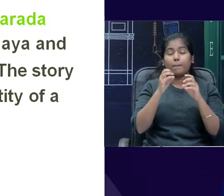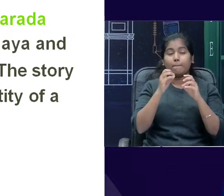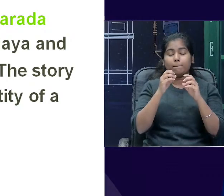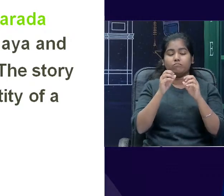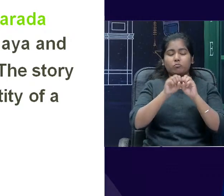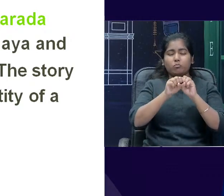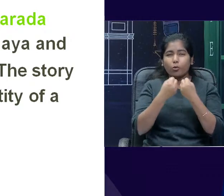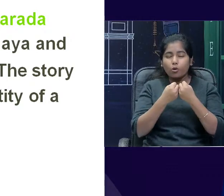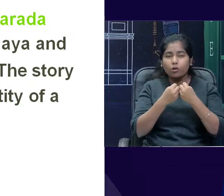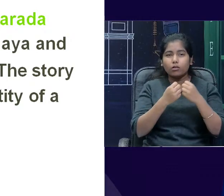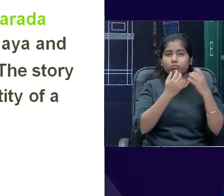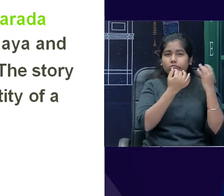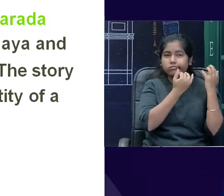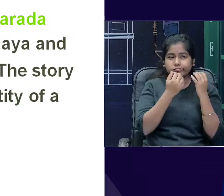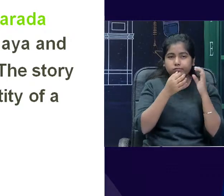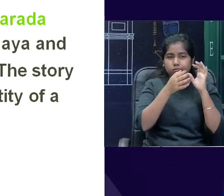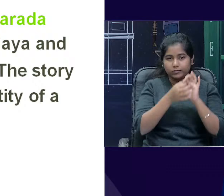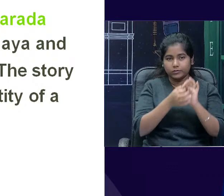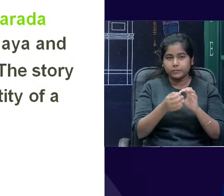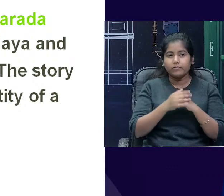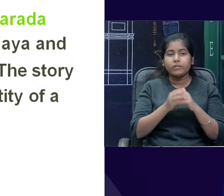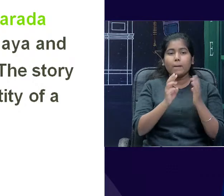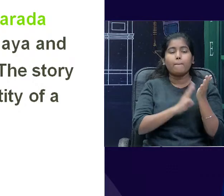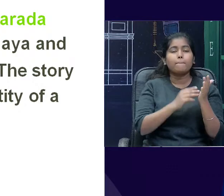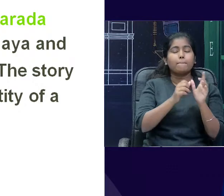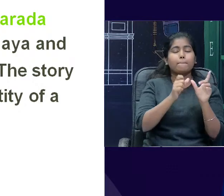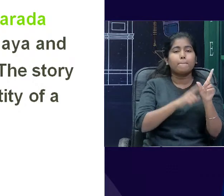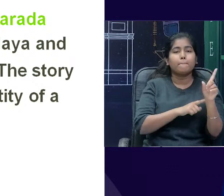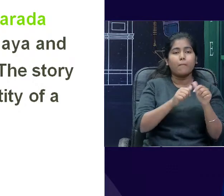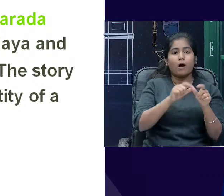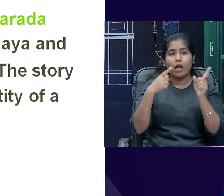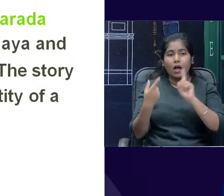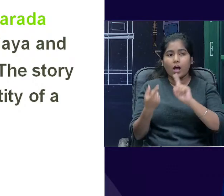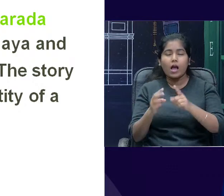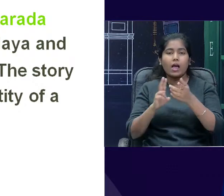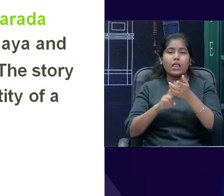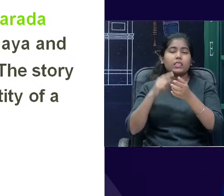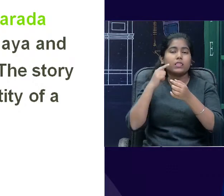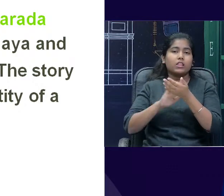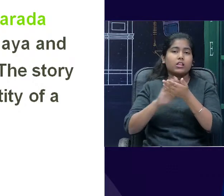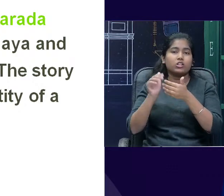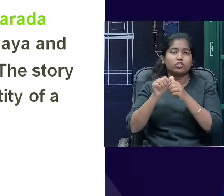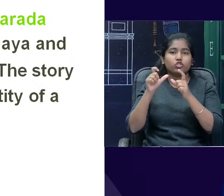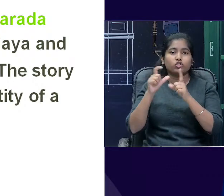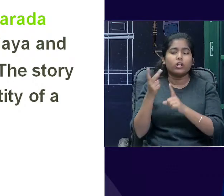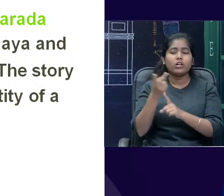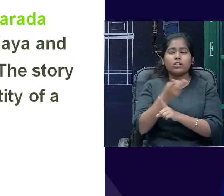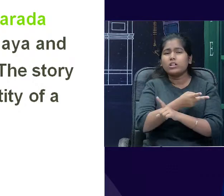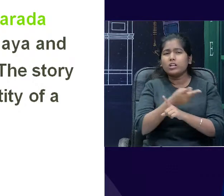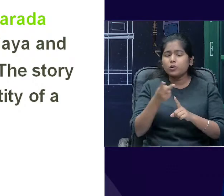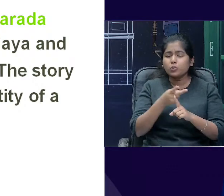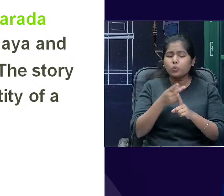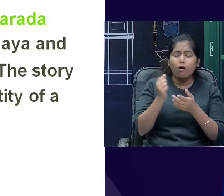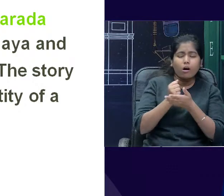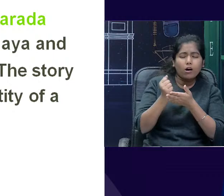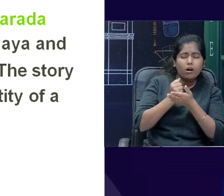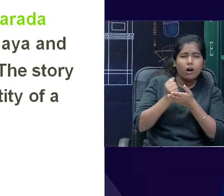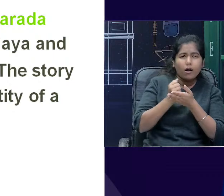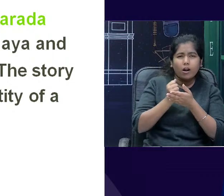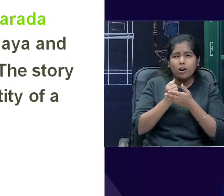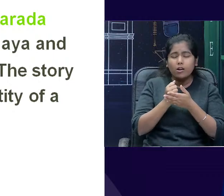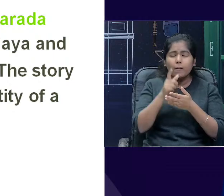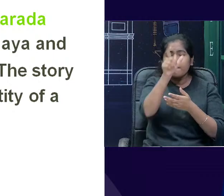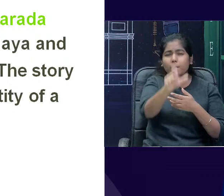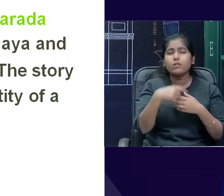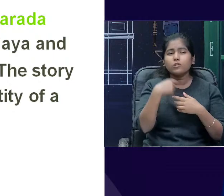means their willingness, their desire, their inquiries in finding out the real identity of a man called Mr.